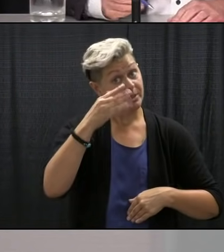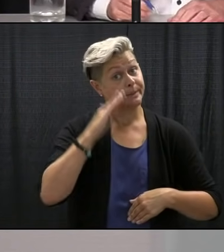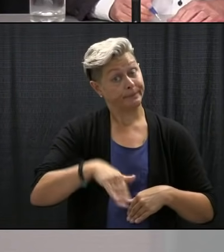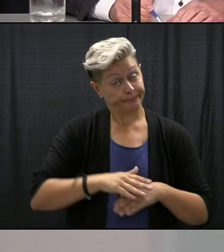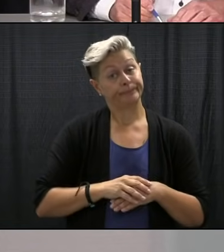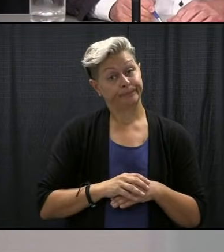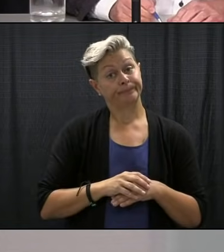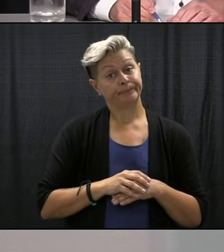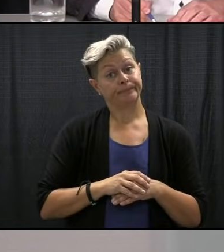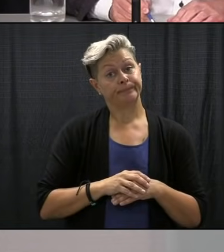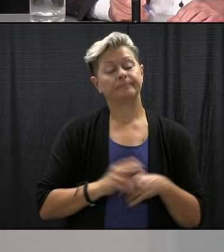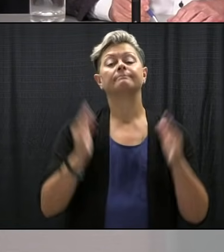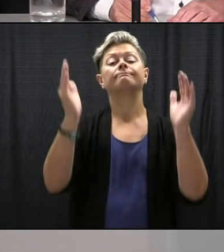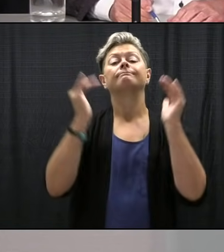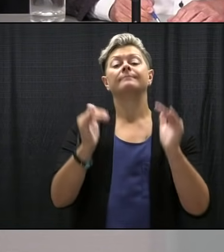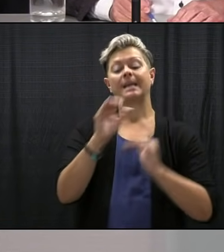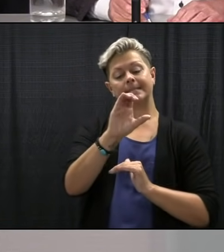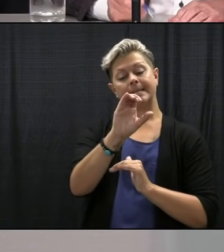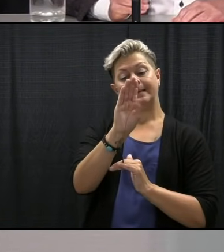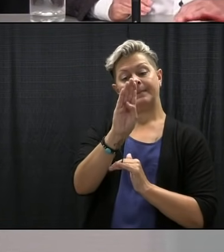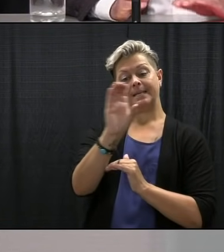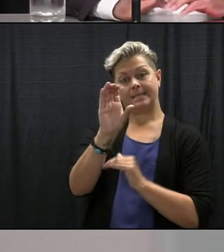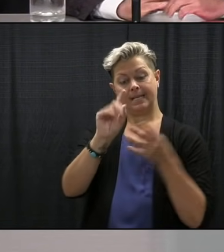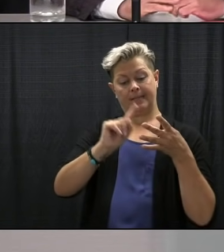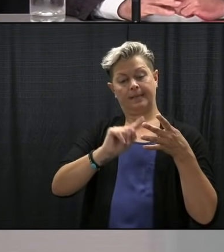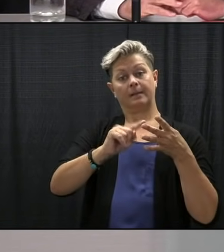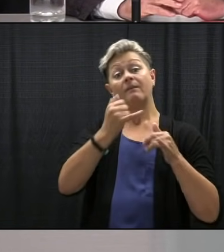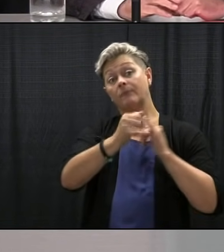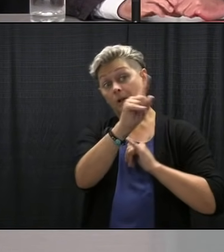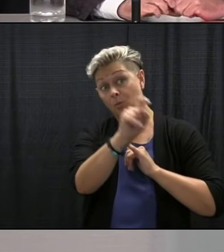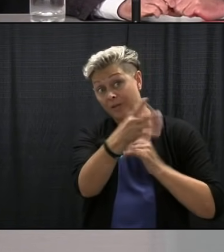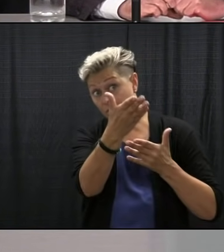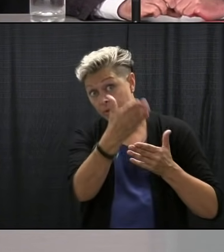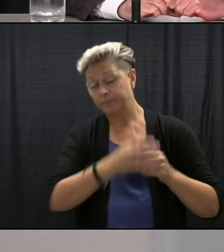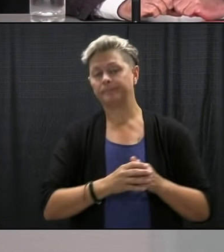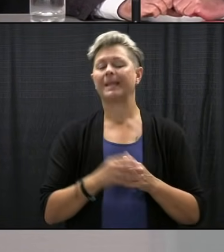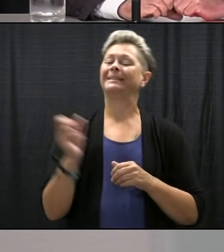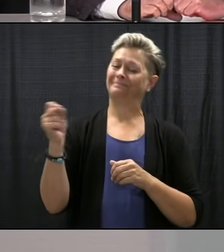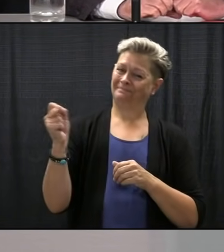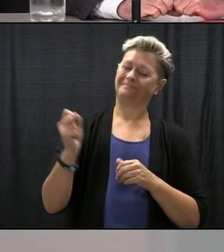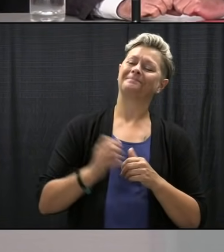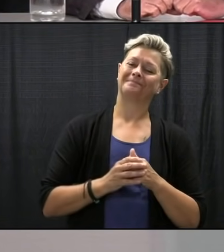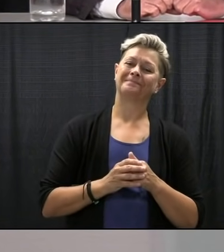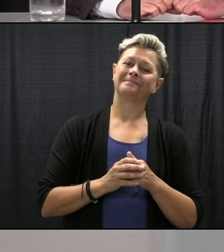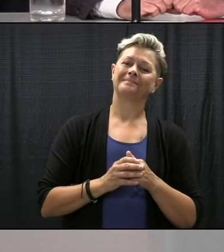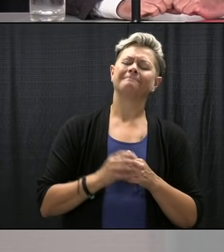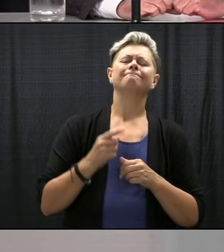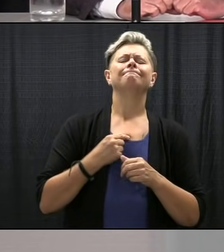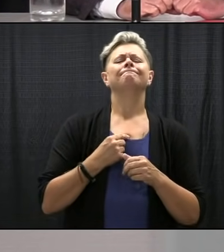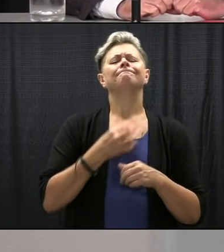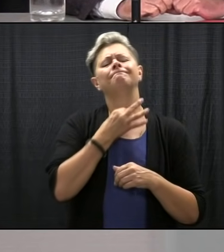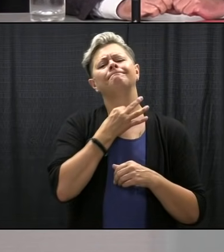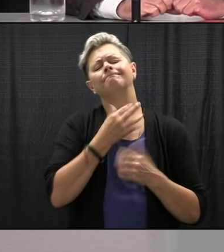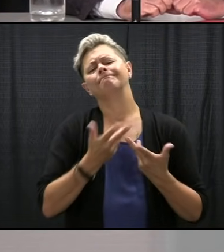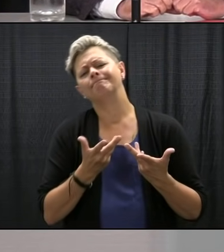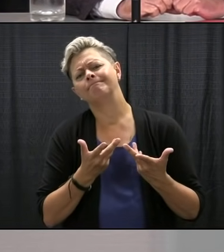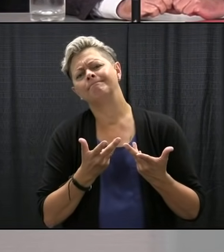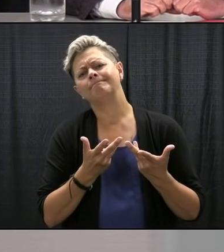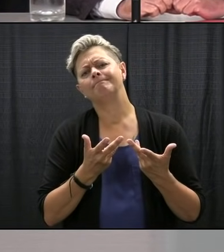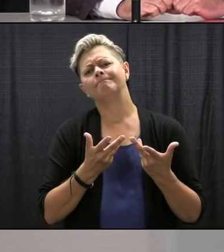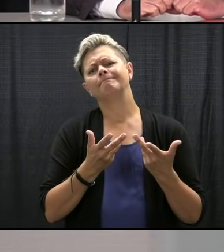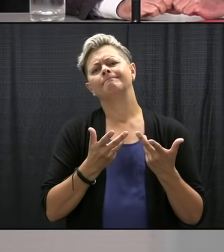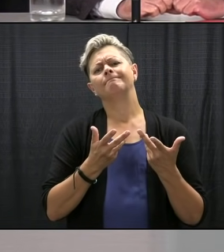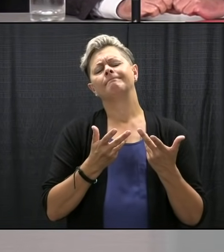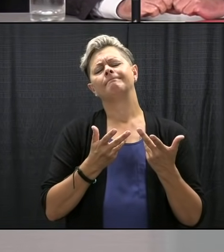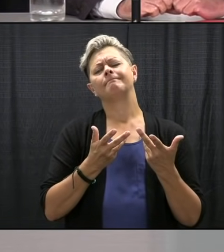Meg Roberts with CBC. Do you have a final question? Yes, I do. I was just wondering, with the mask mandate being